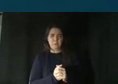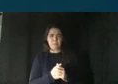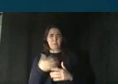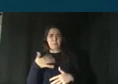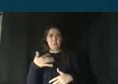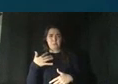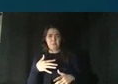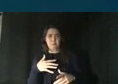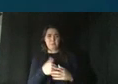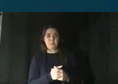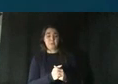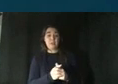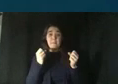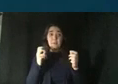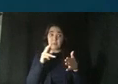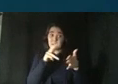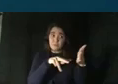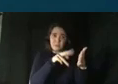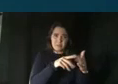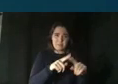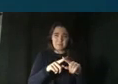of readers, and it got a lot of people